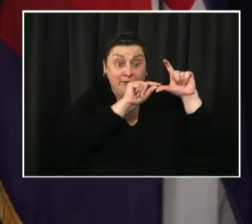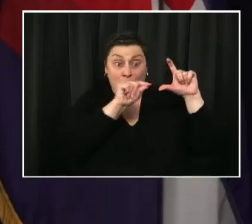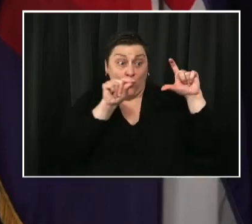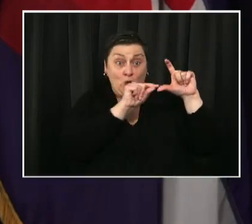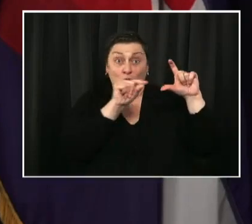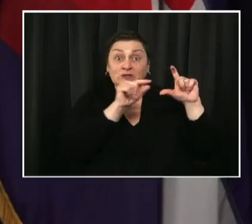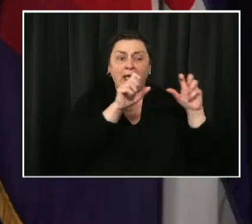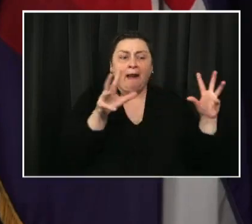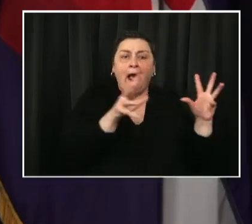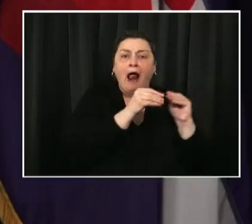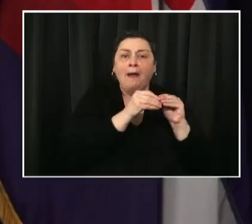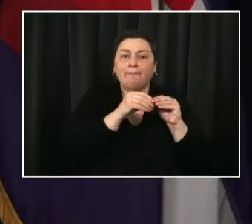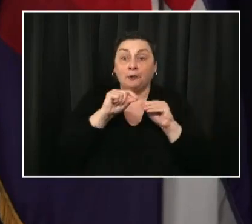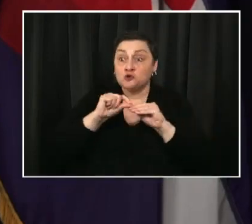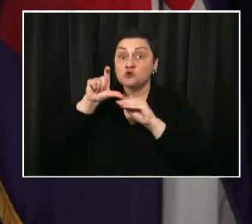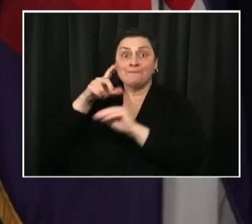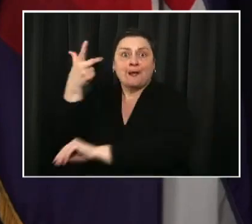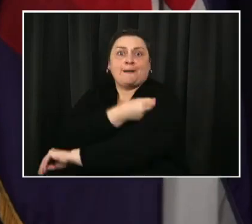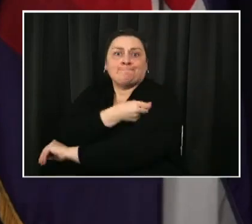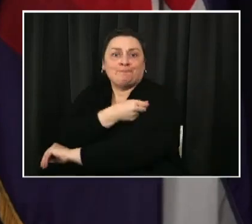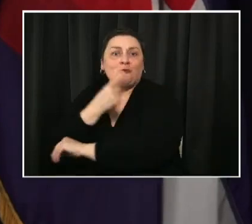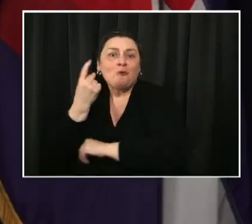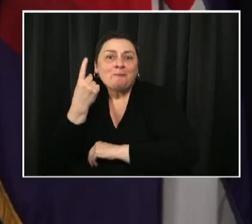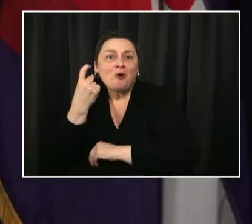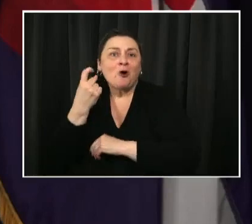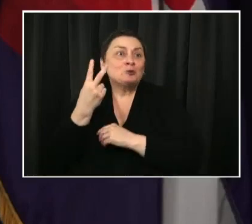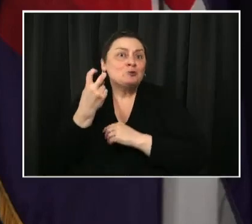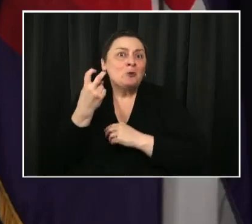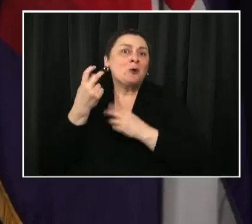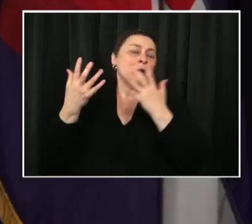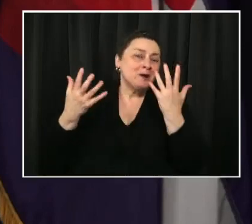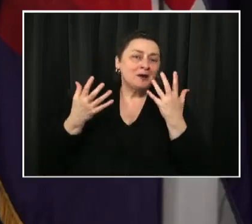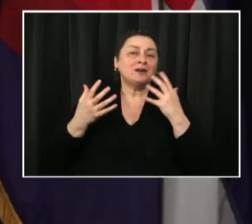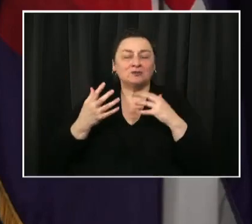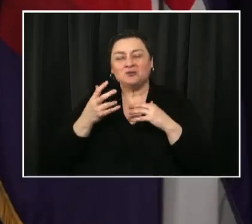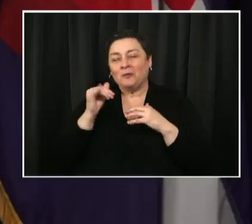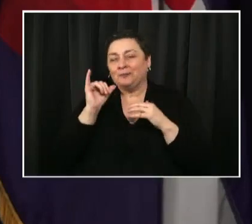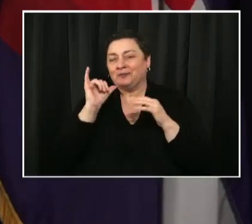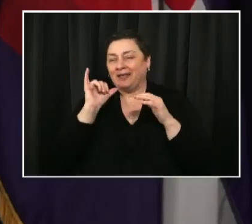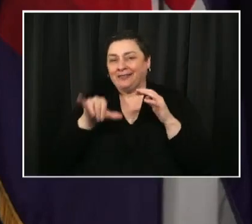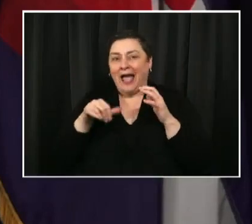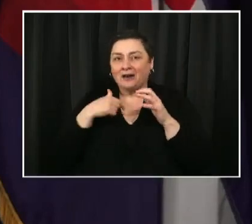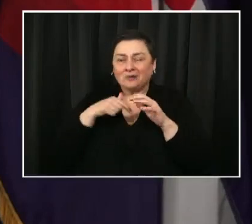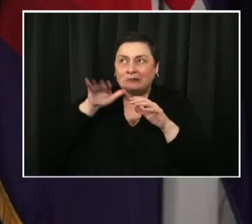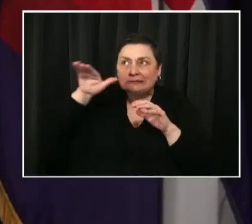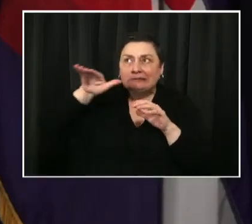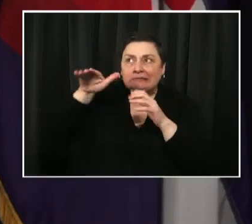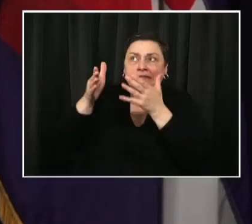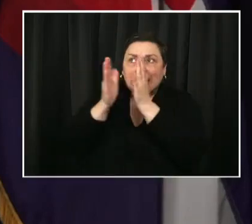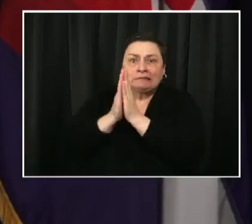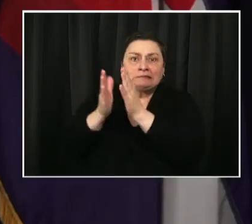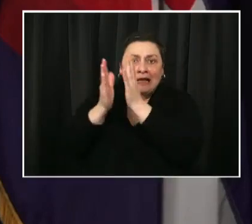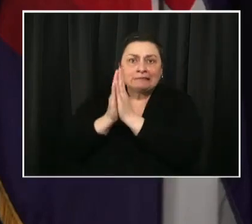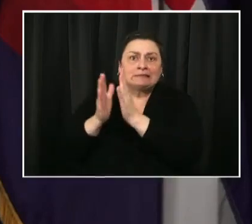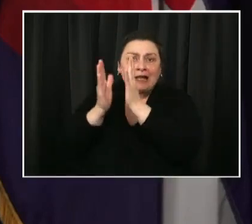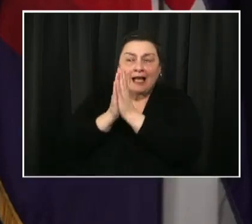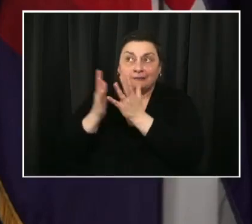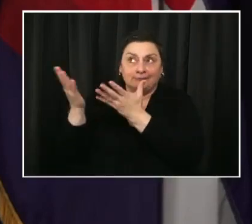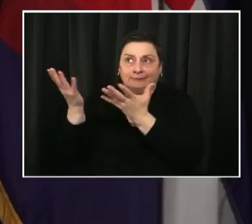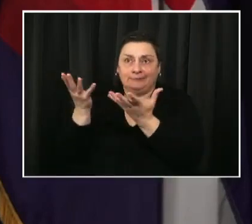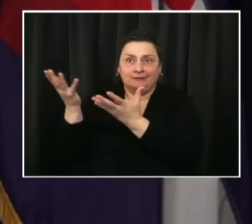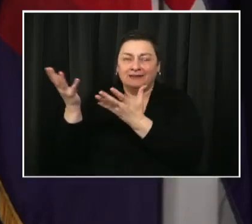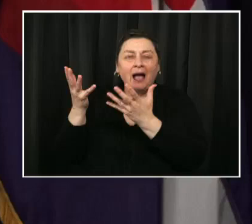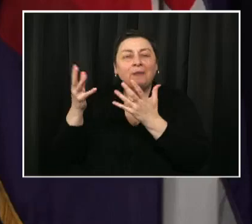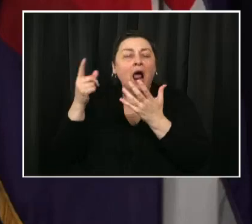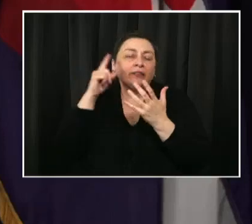supervised conditions. Of course, approval of other tools in fighting this, and other things that they can